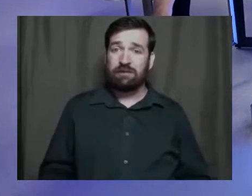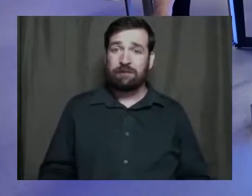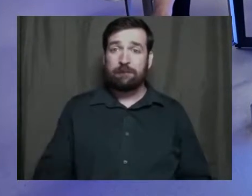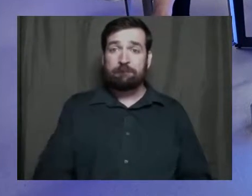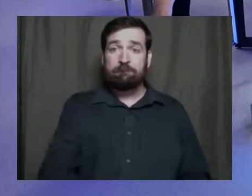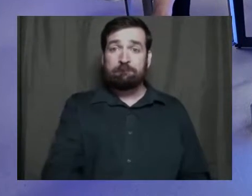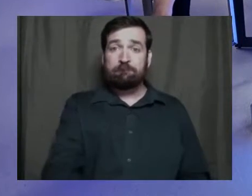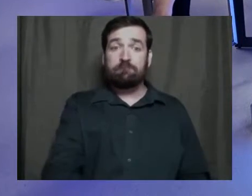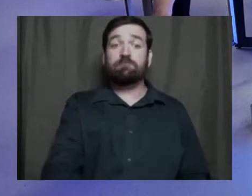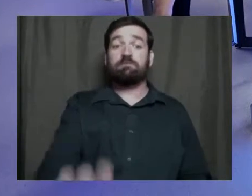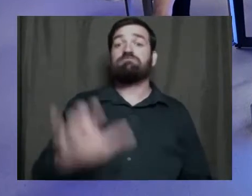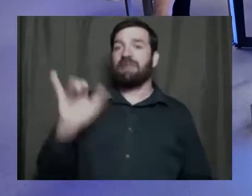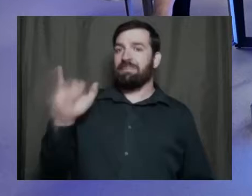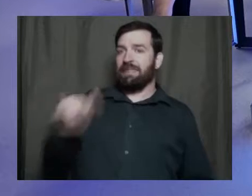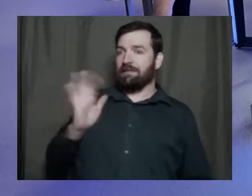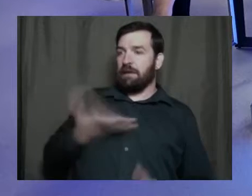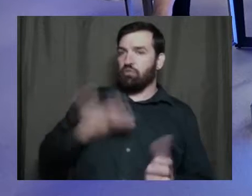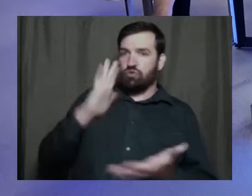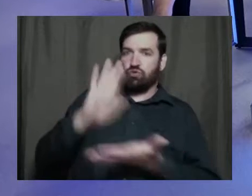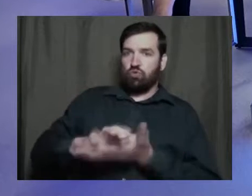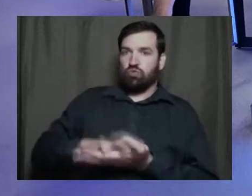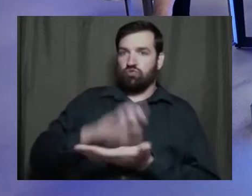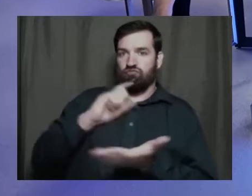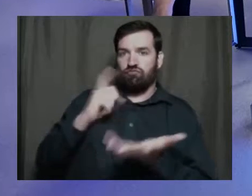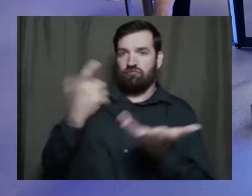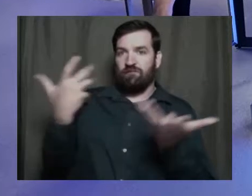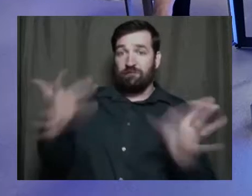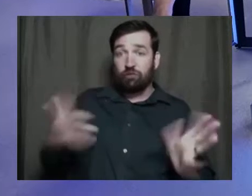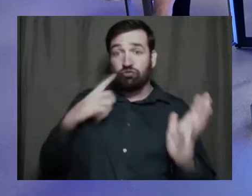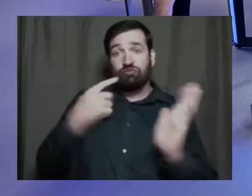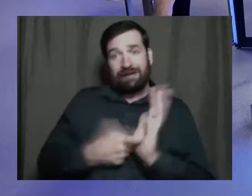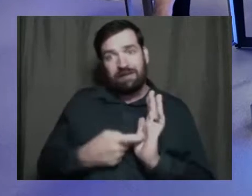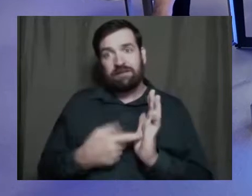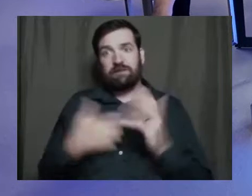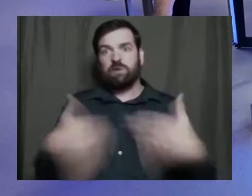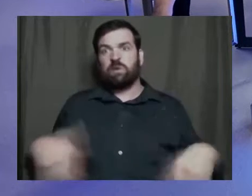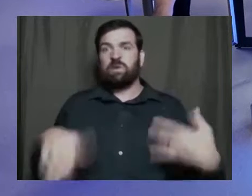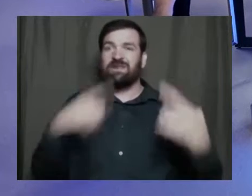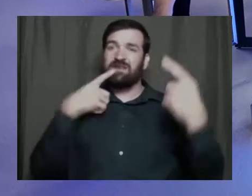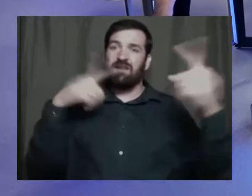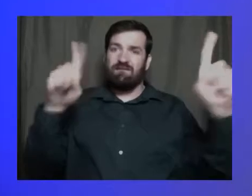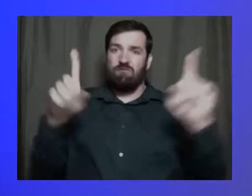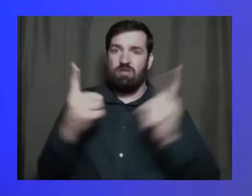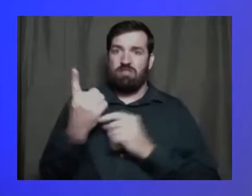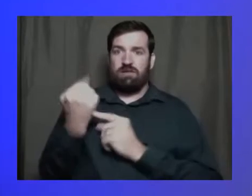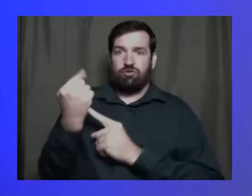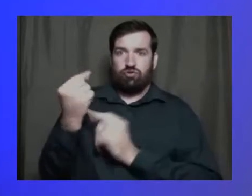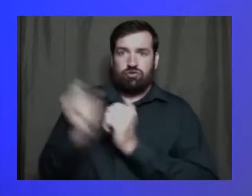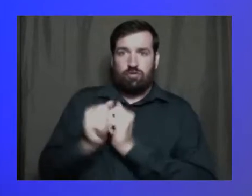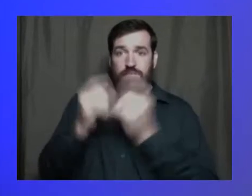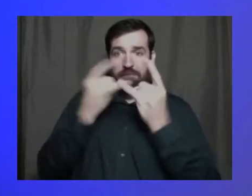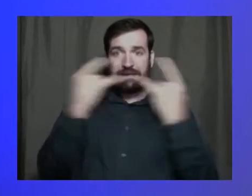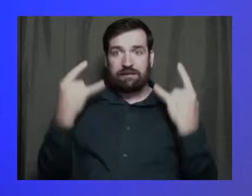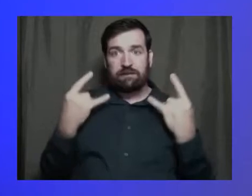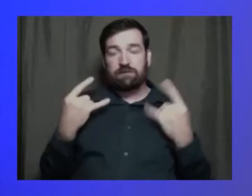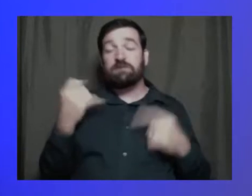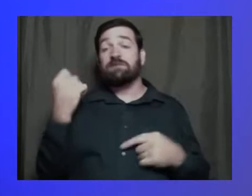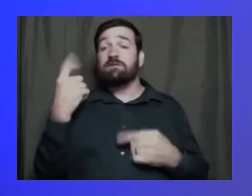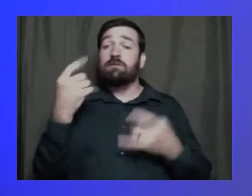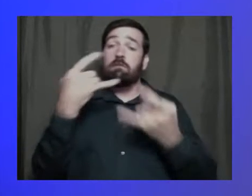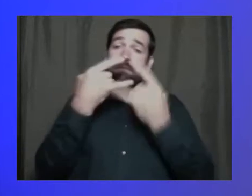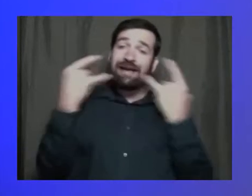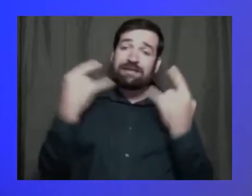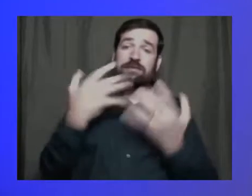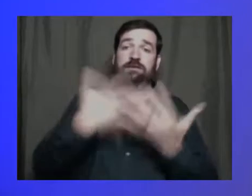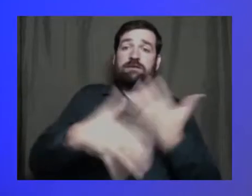districts have recognized is they've seen how really successful they were last year with masking, distancing, and then getting